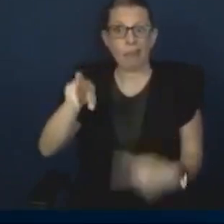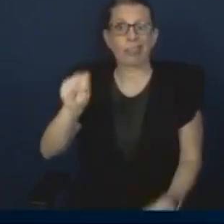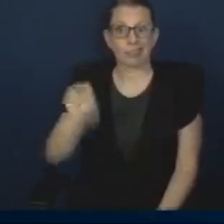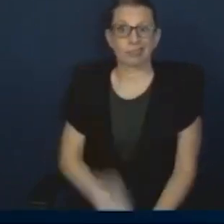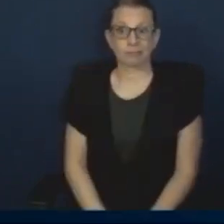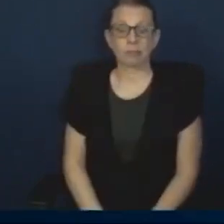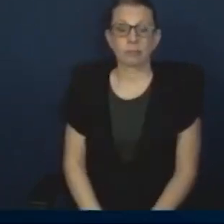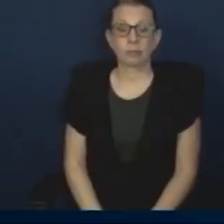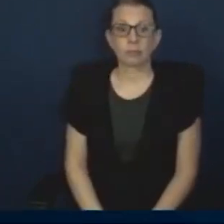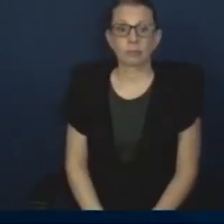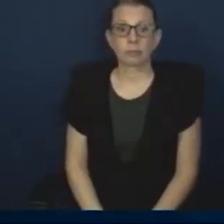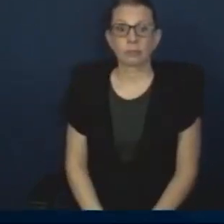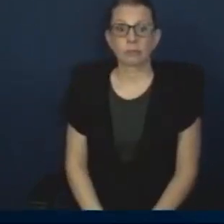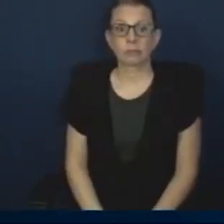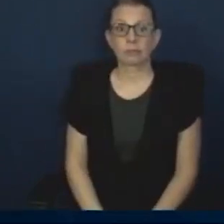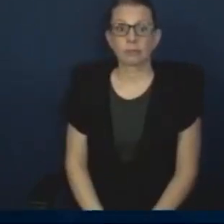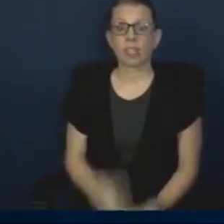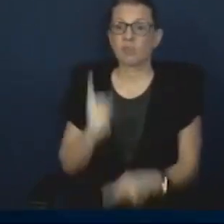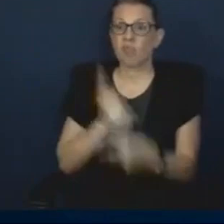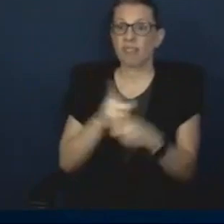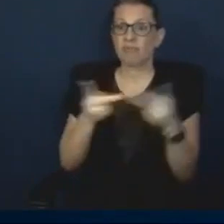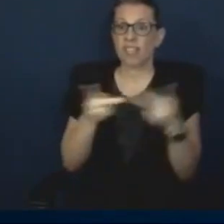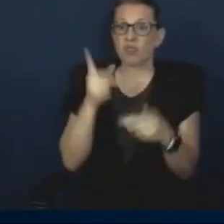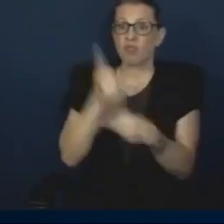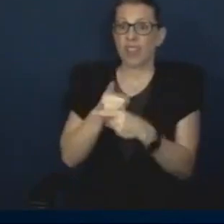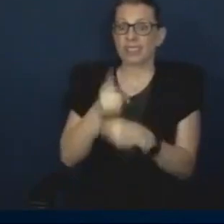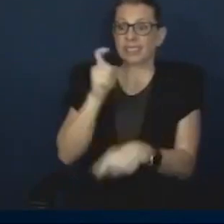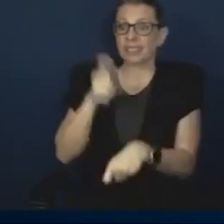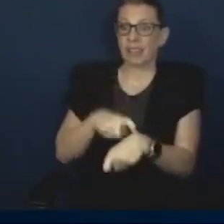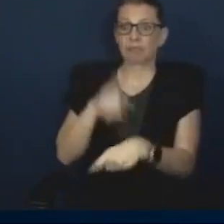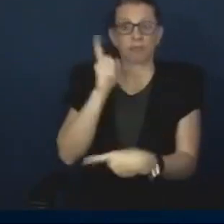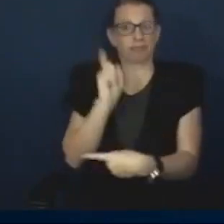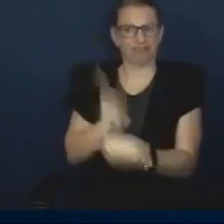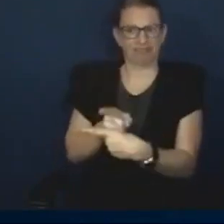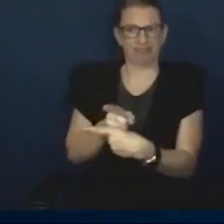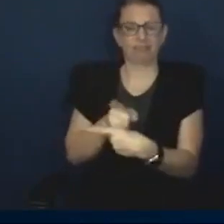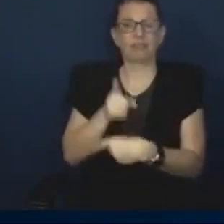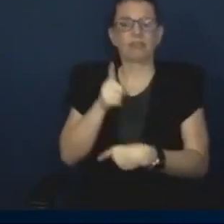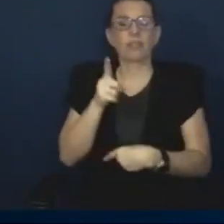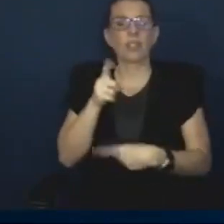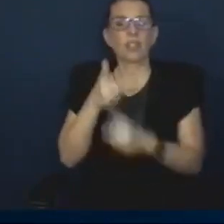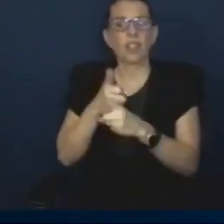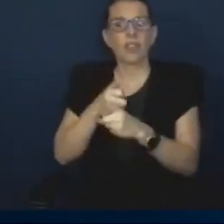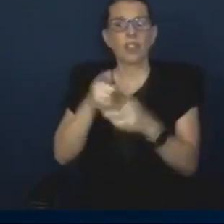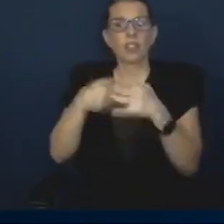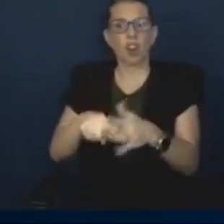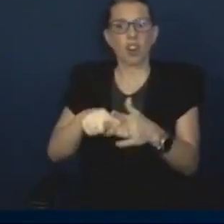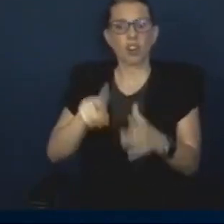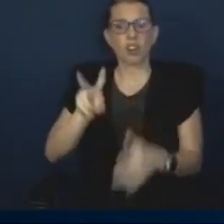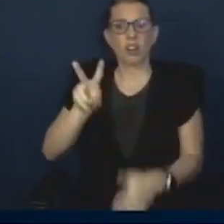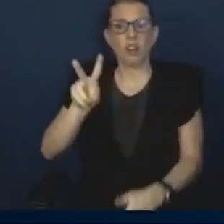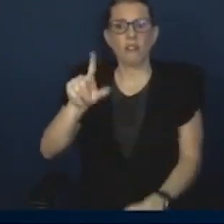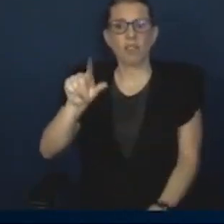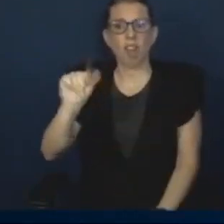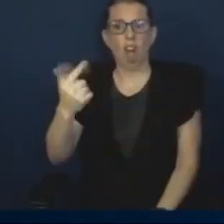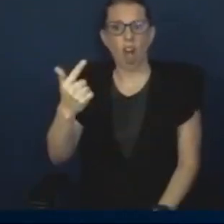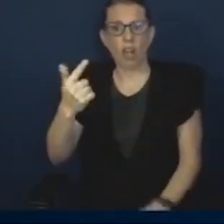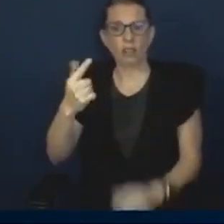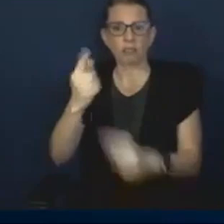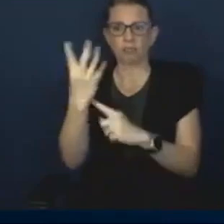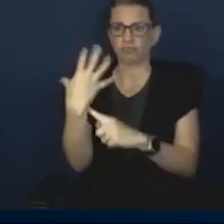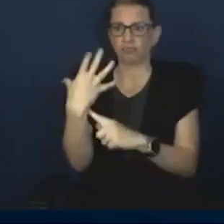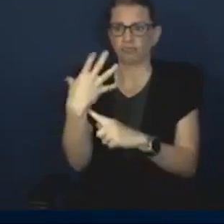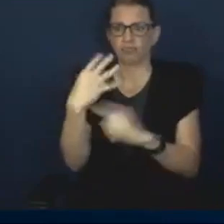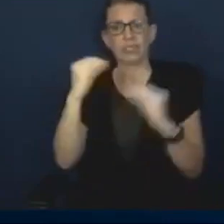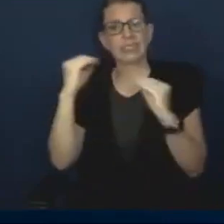going online and social media, what's it been like, you know, when you started to blog about these things that you have been teaching? What has that been like for you? That's quite